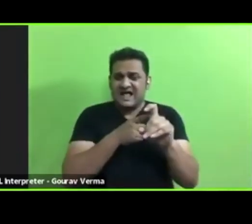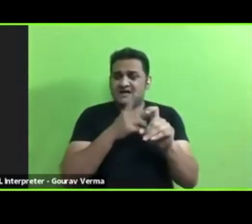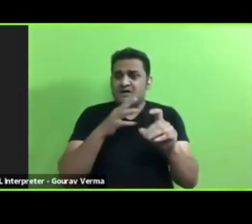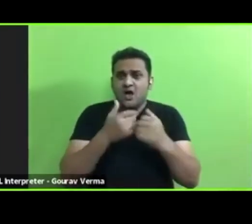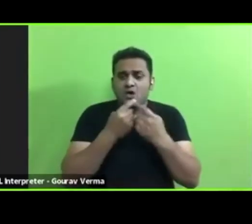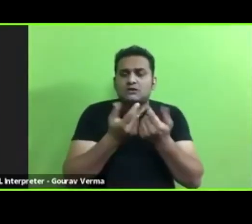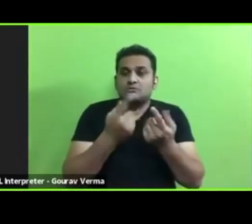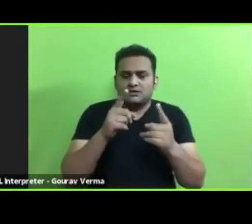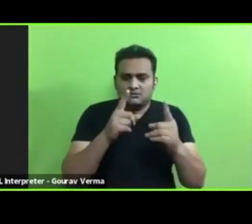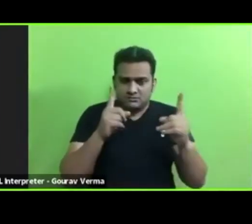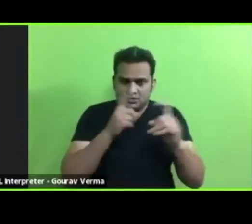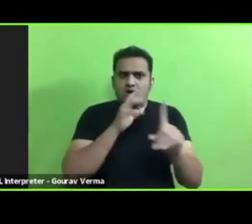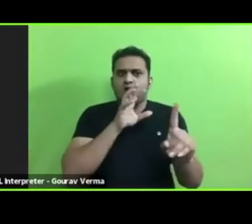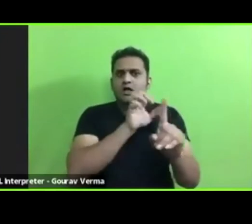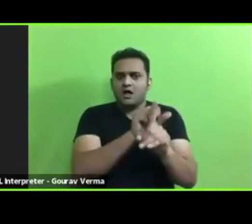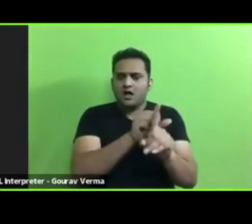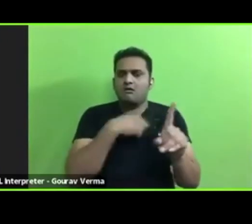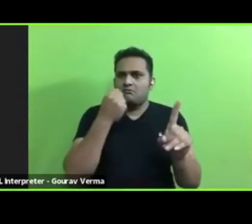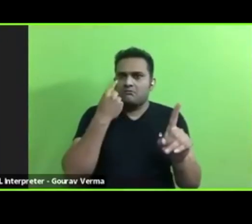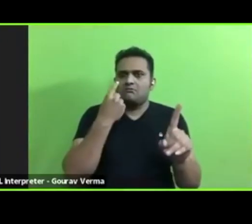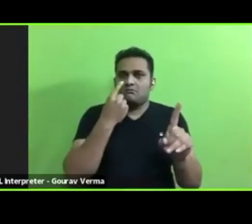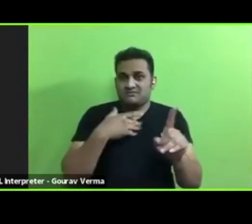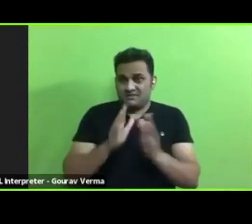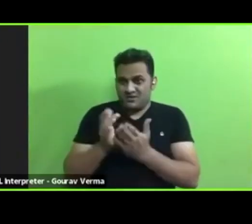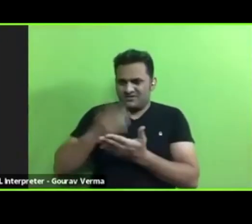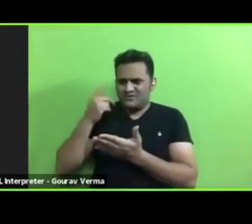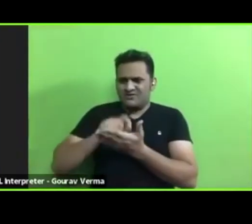the complexity of this, and as much as I do when I write the book itself.